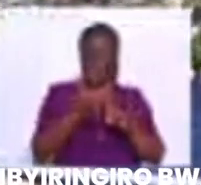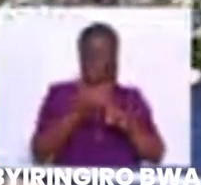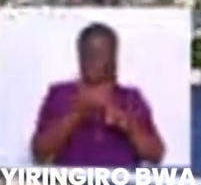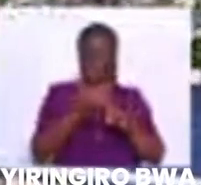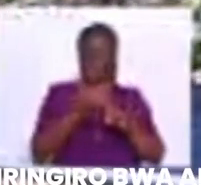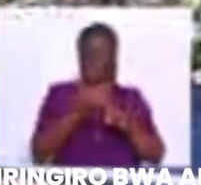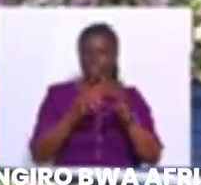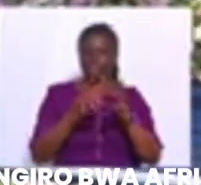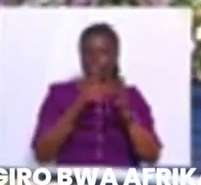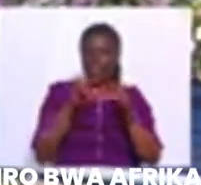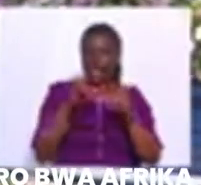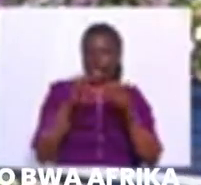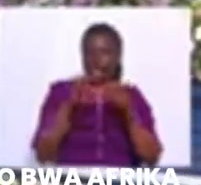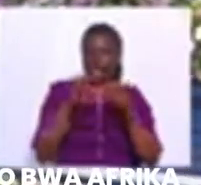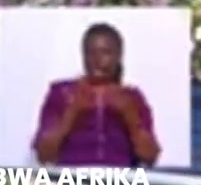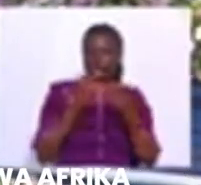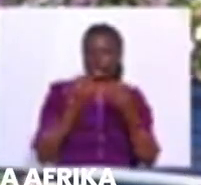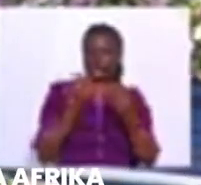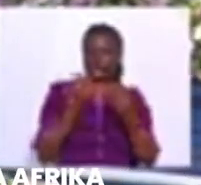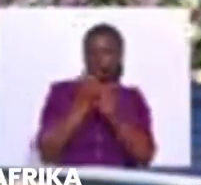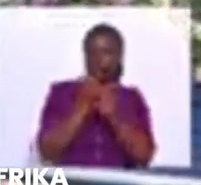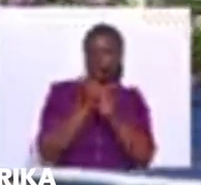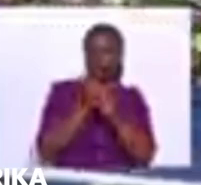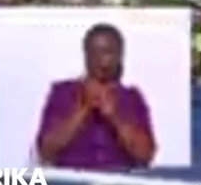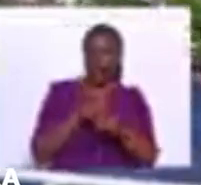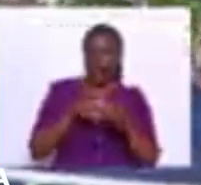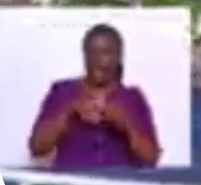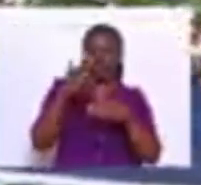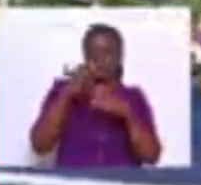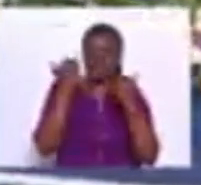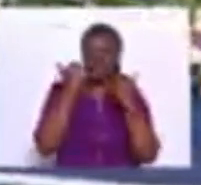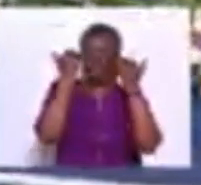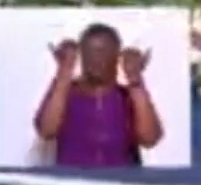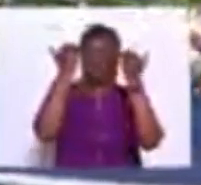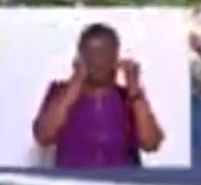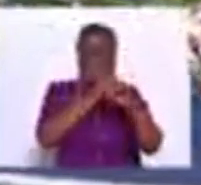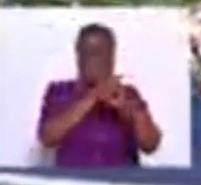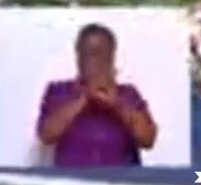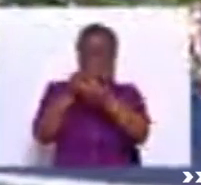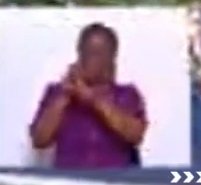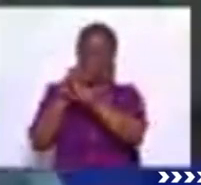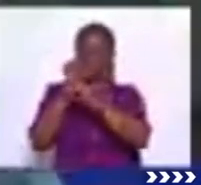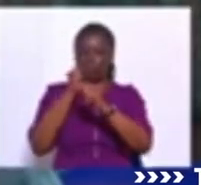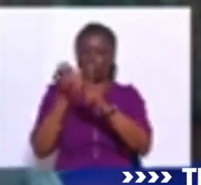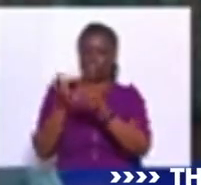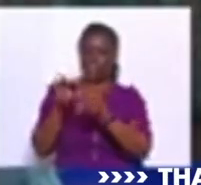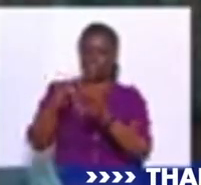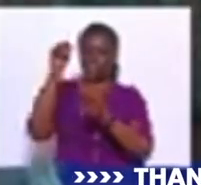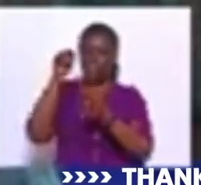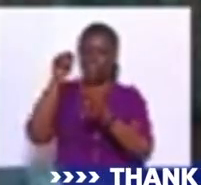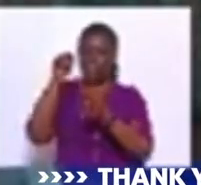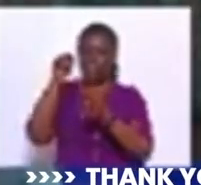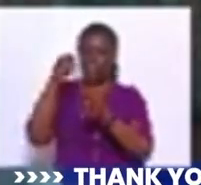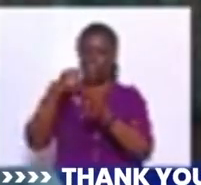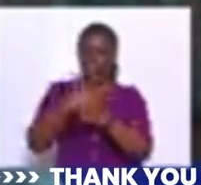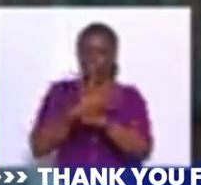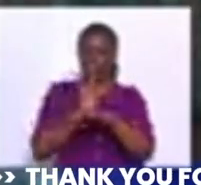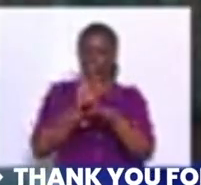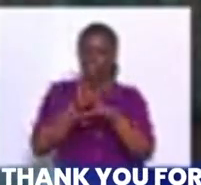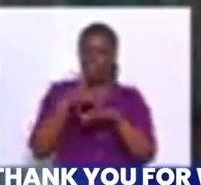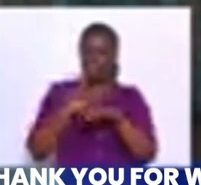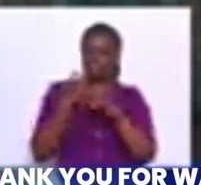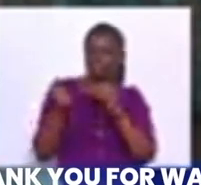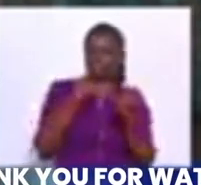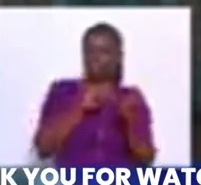out the immune system. I said to you that it's the immune system that picks up cancer early. Now, if you're having arguments